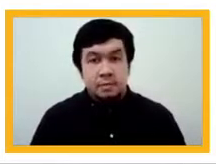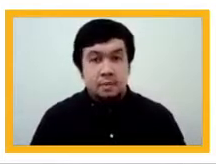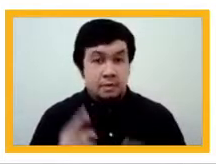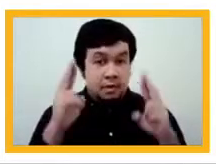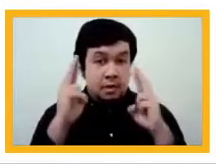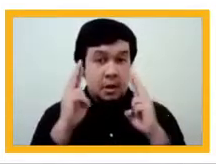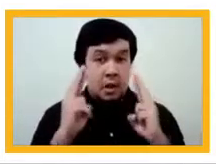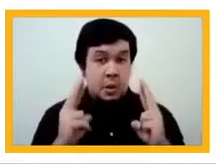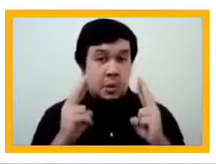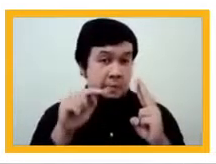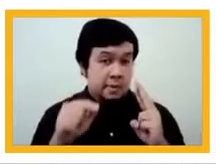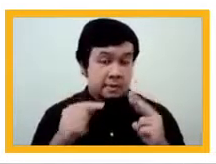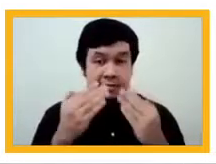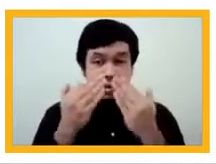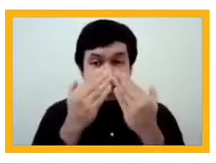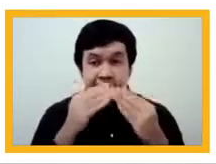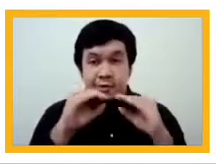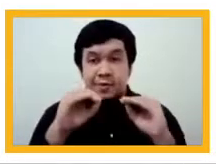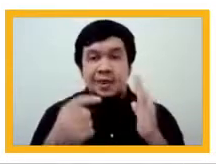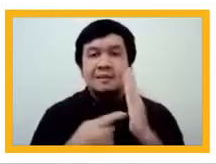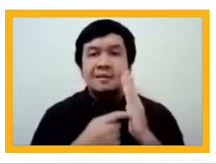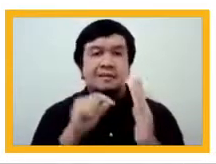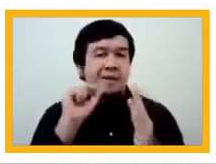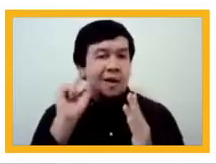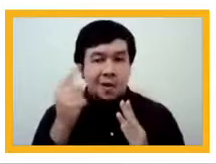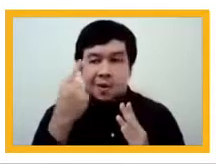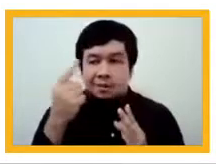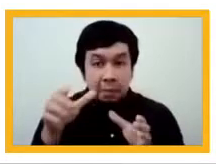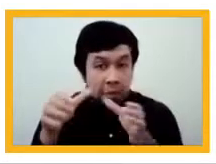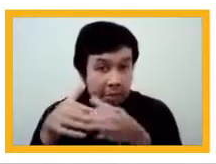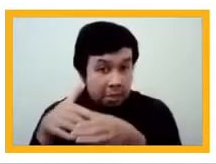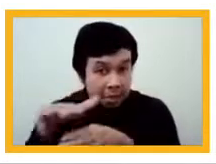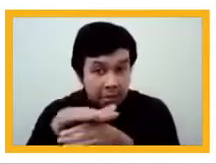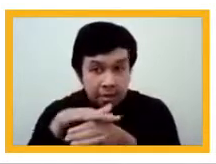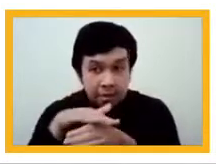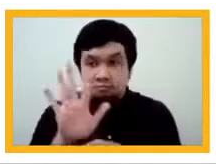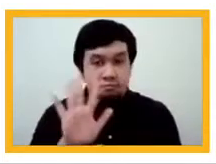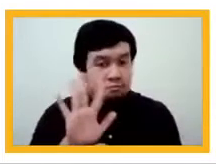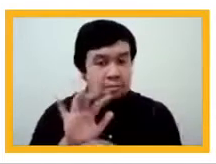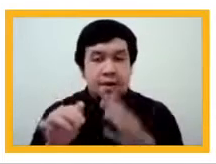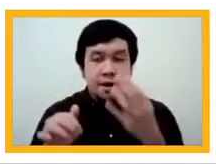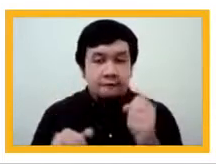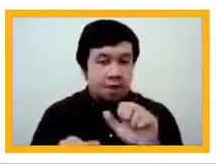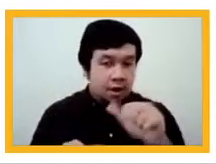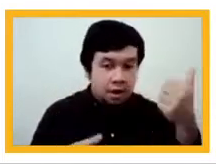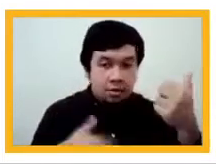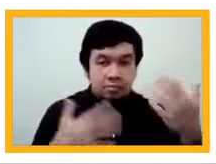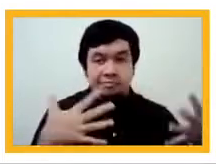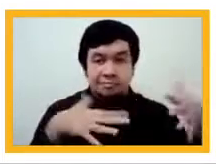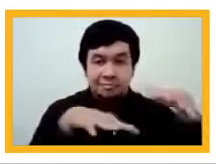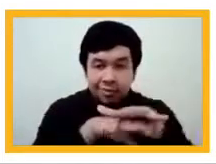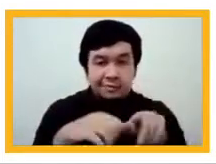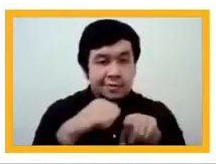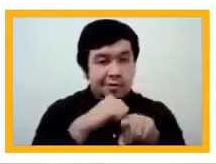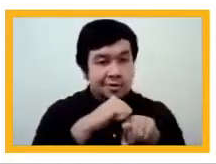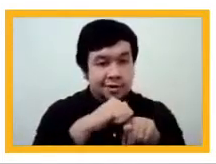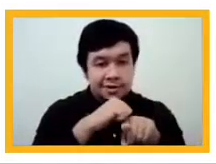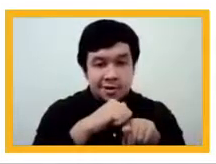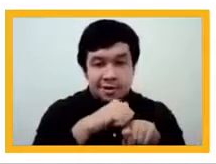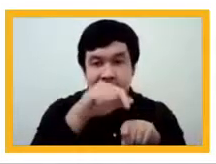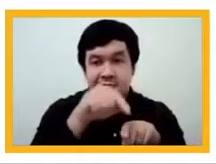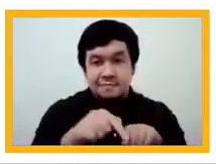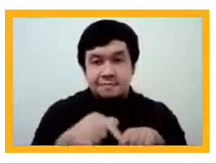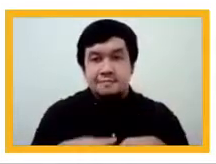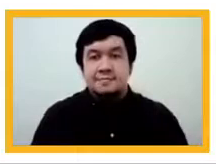to be integrated in all other training programs. And then speaking from my own experience as a medical doctor who is also a digital health expert, I